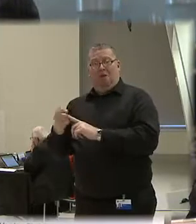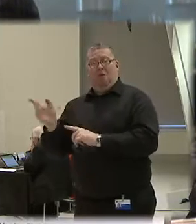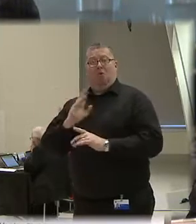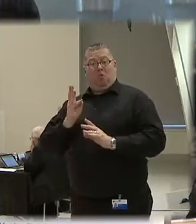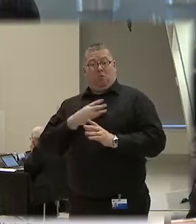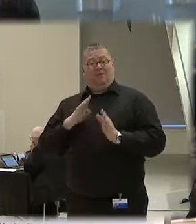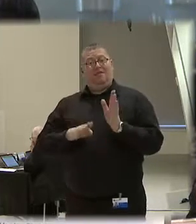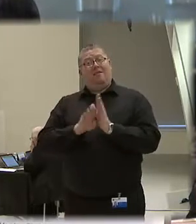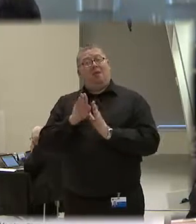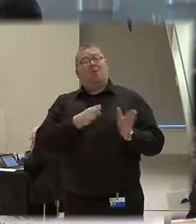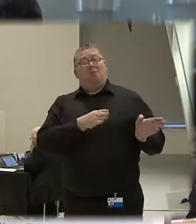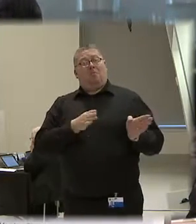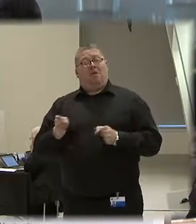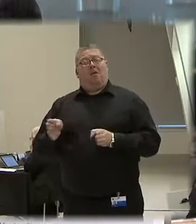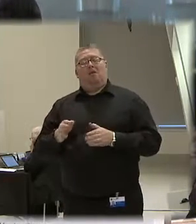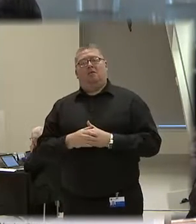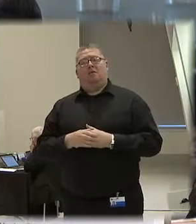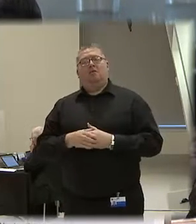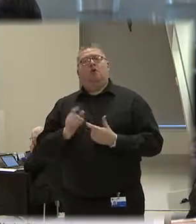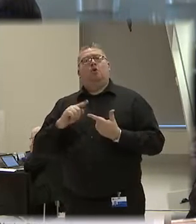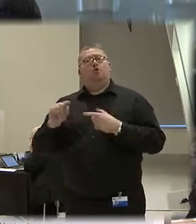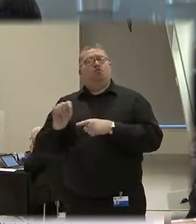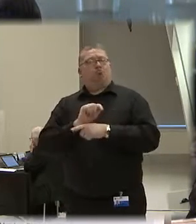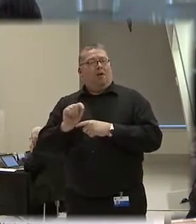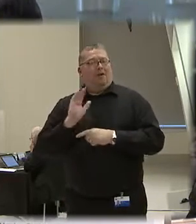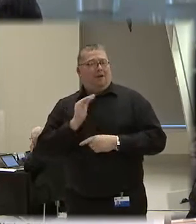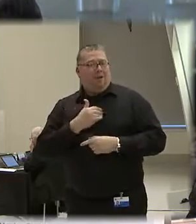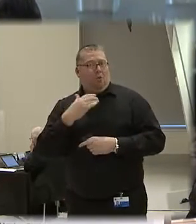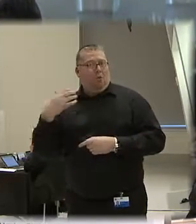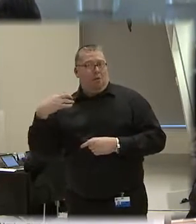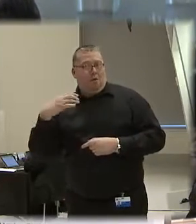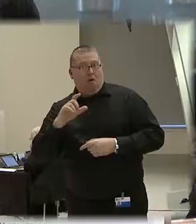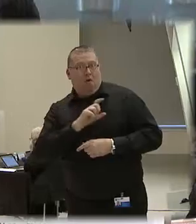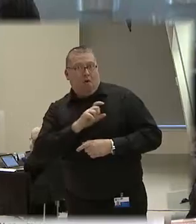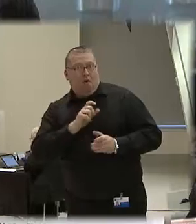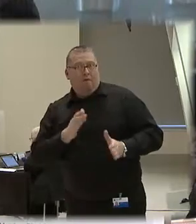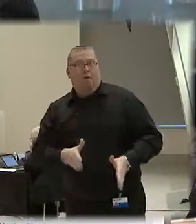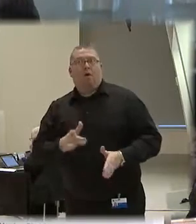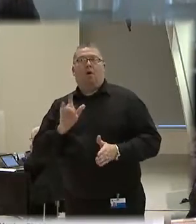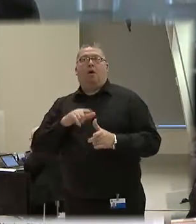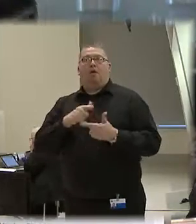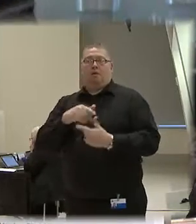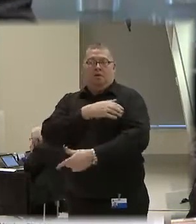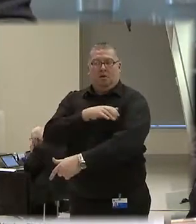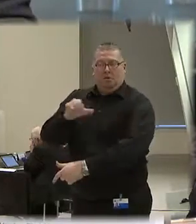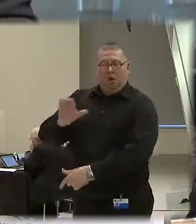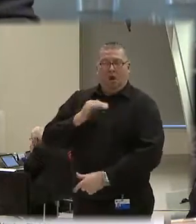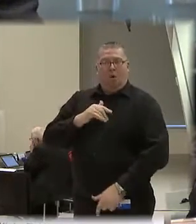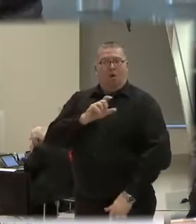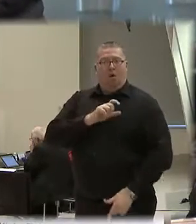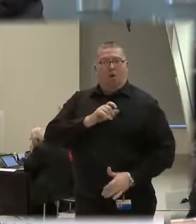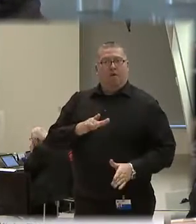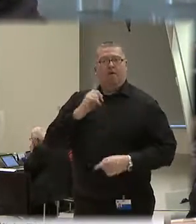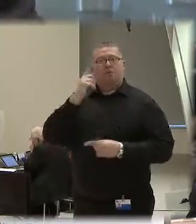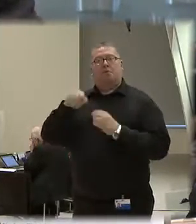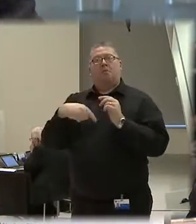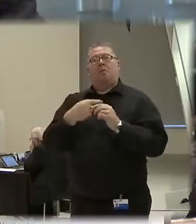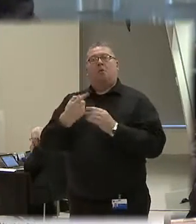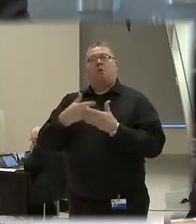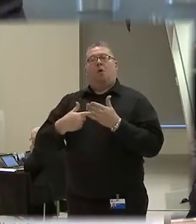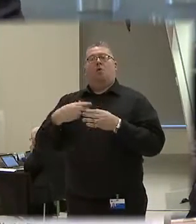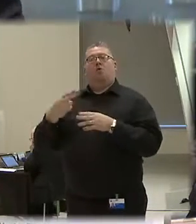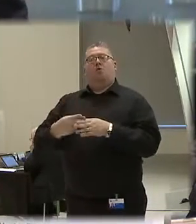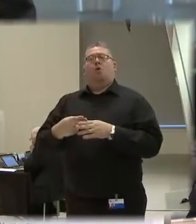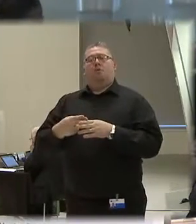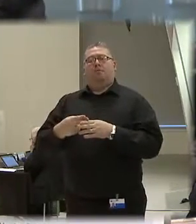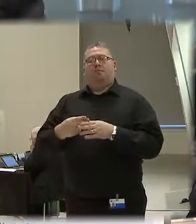plan to train our officers and equip our officers around something that we call the soft look,